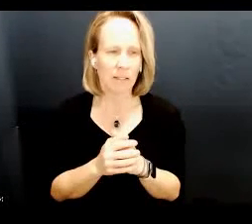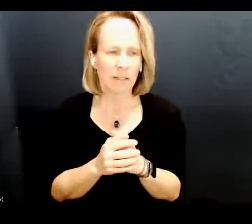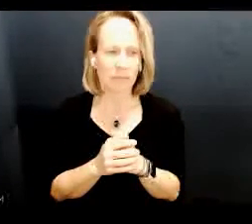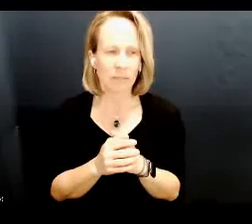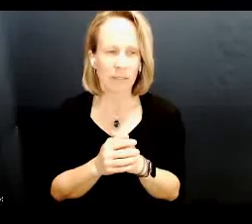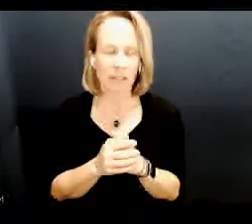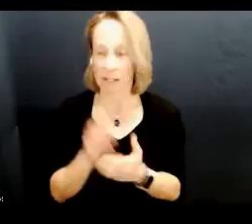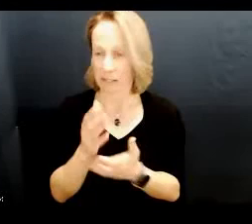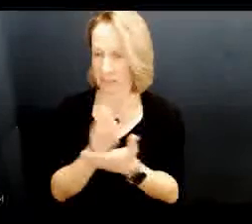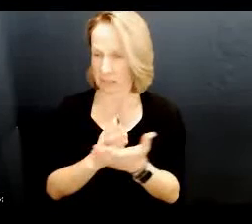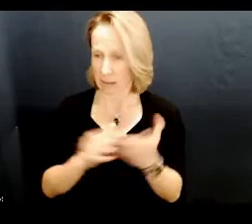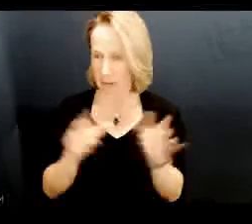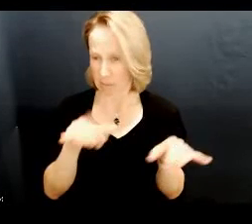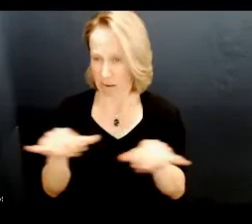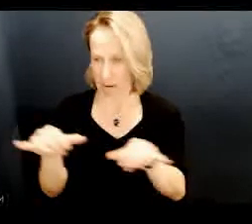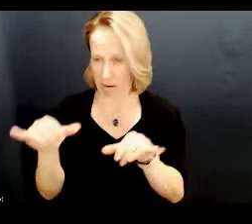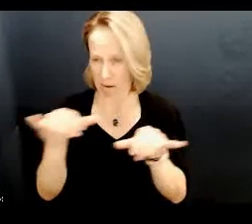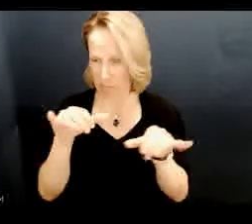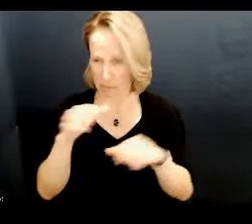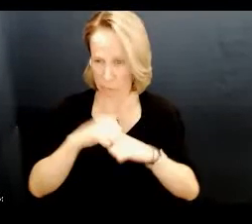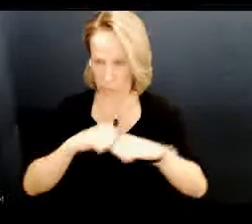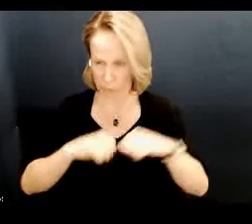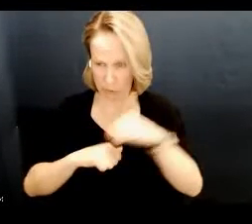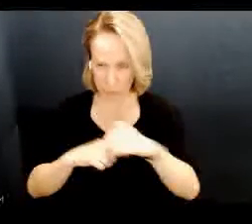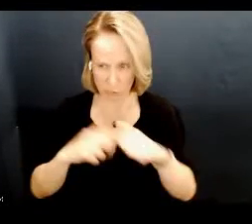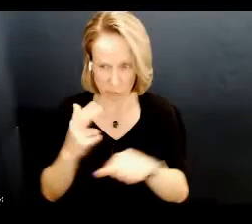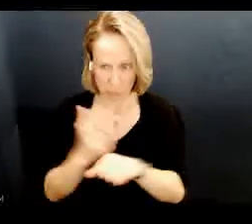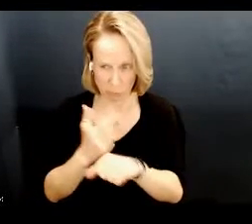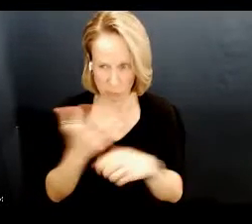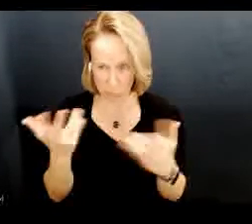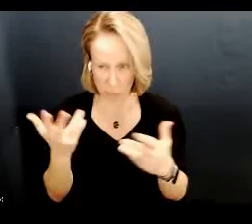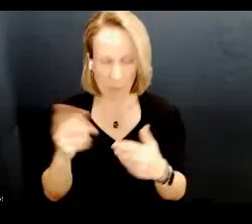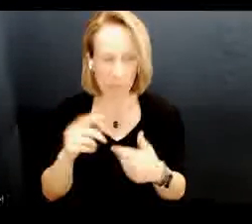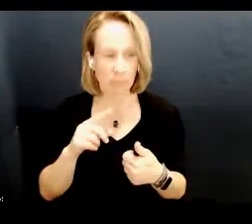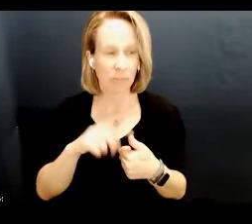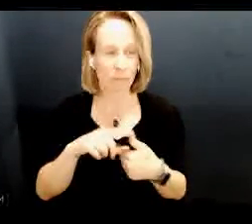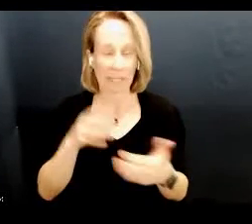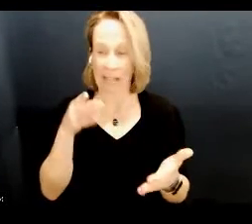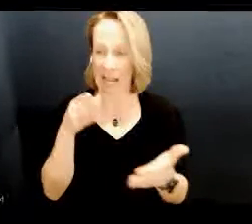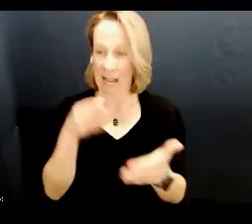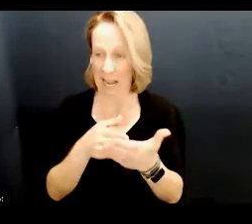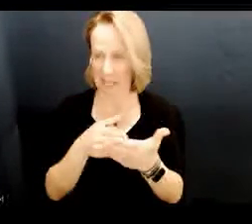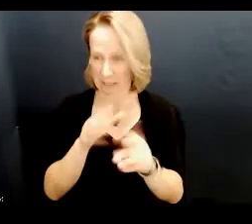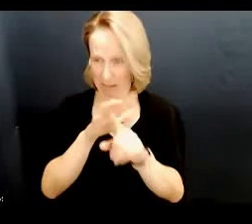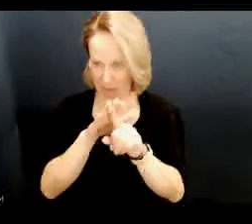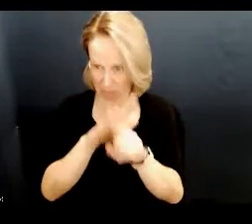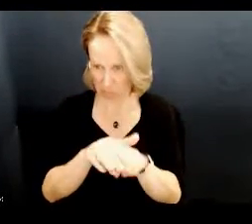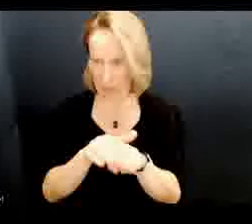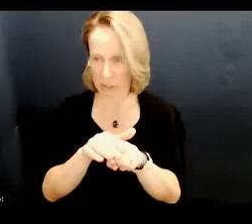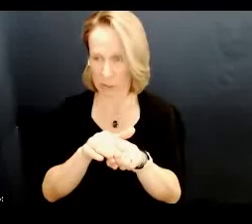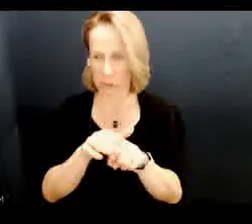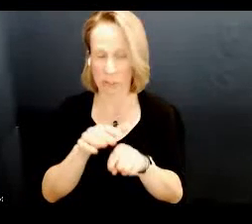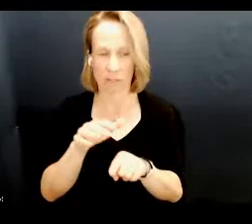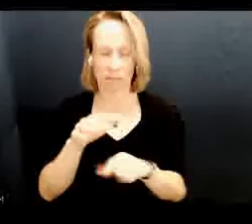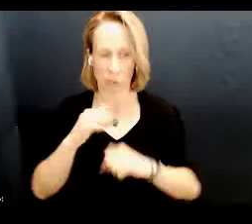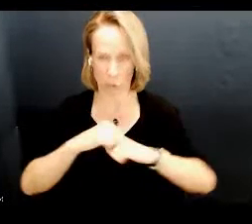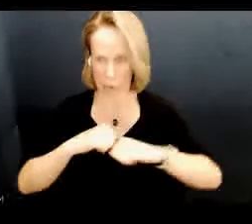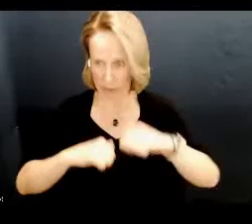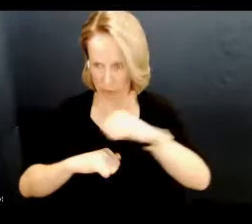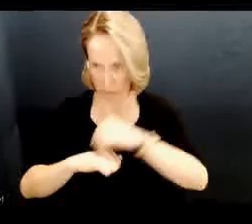that we tend to use is an anti-oppression framework, right? So when we use an anti-oppression